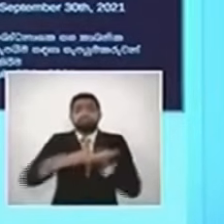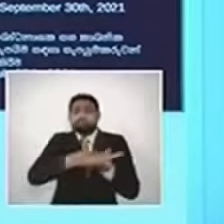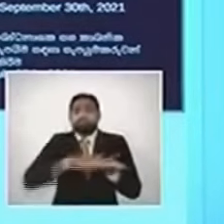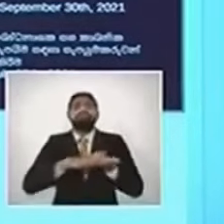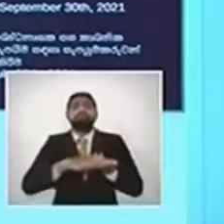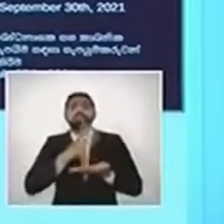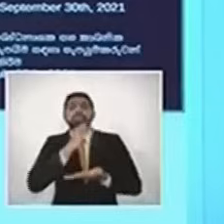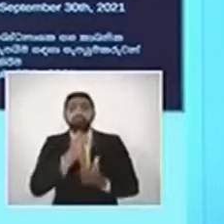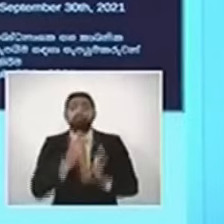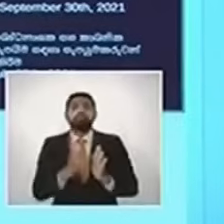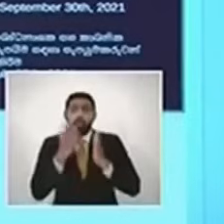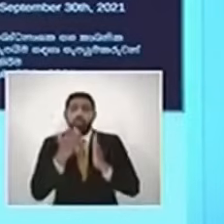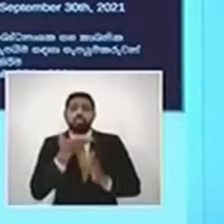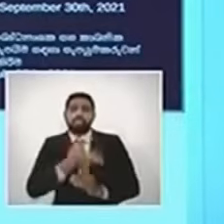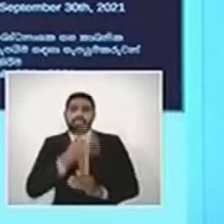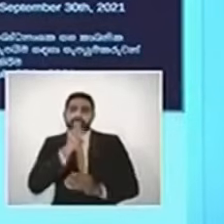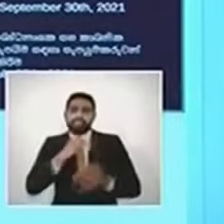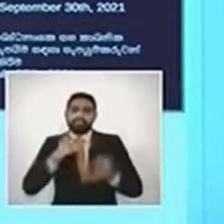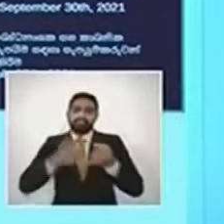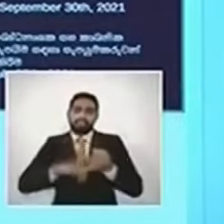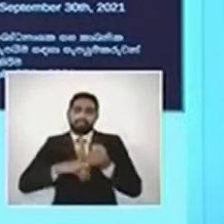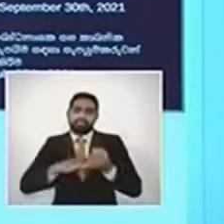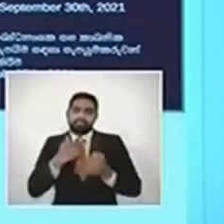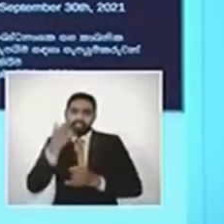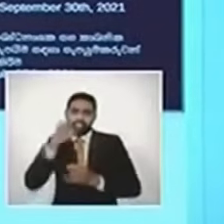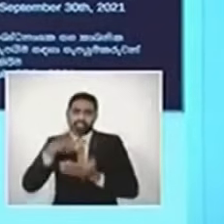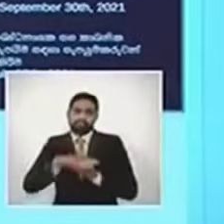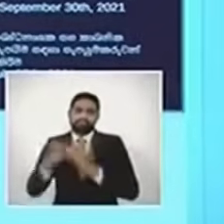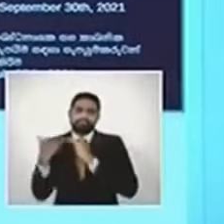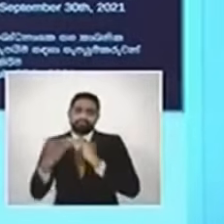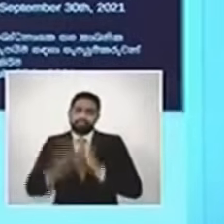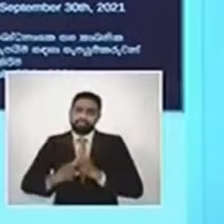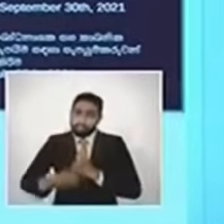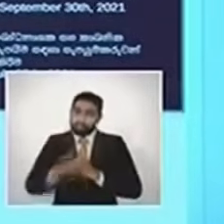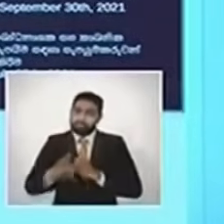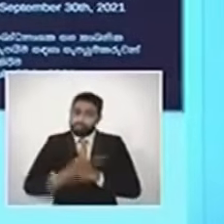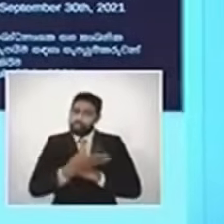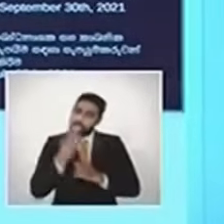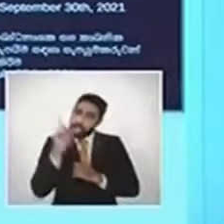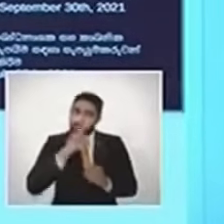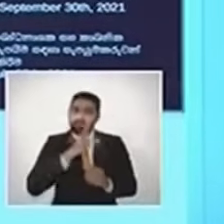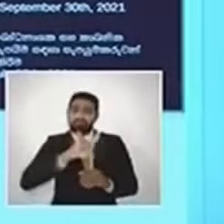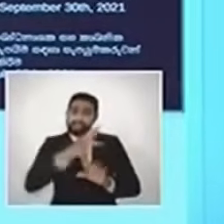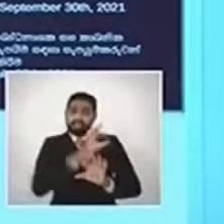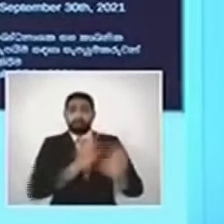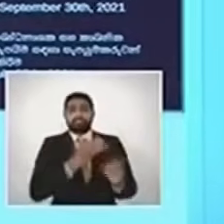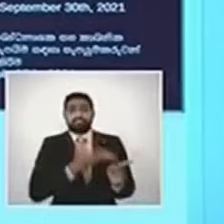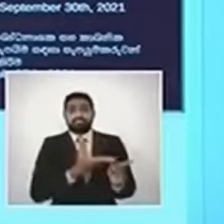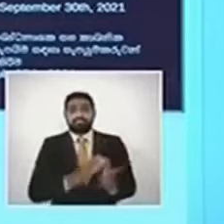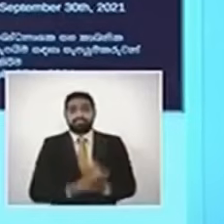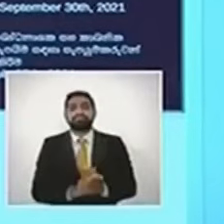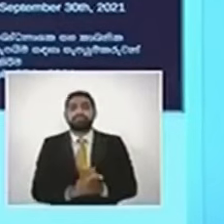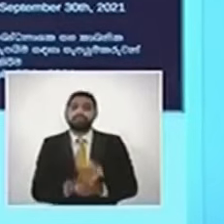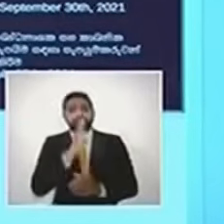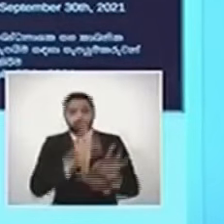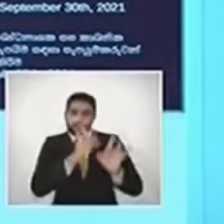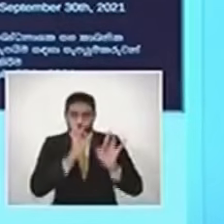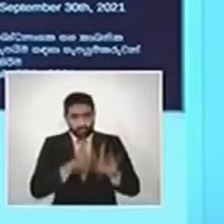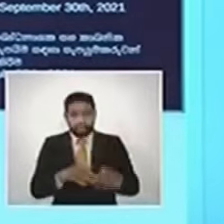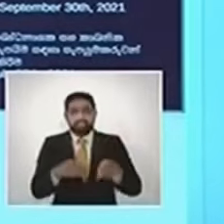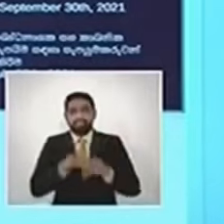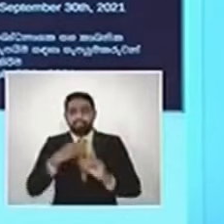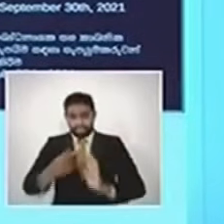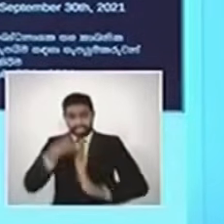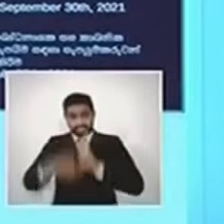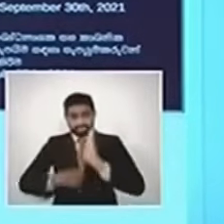refining process on a daily basis. Now, if that is the case, and if as a country we are experiencing a